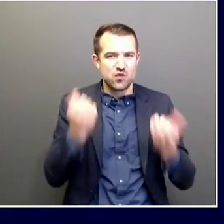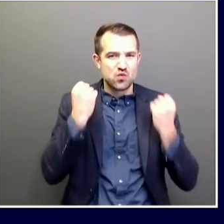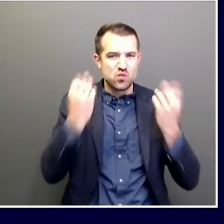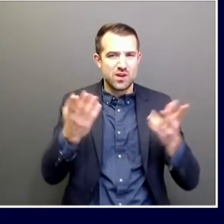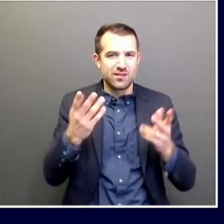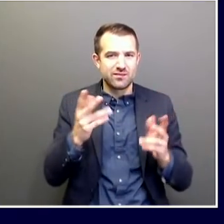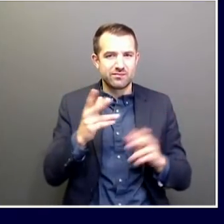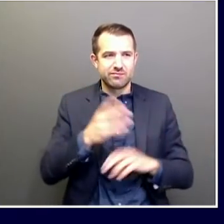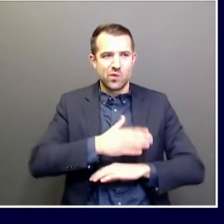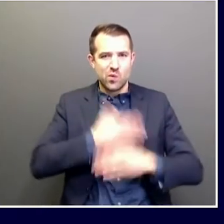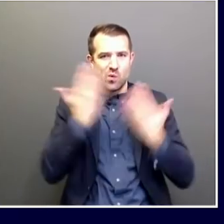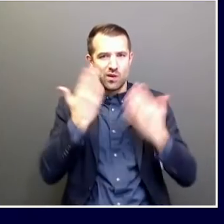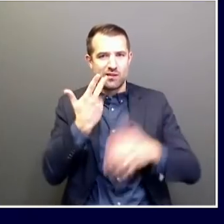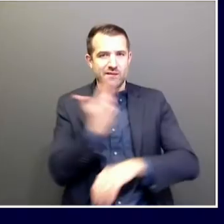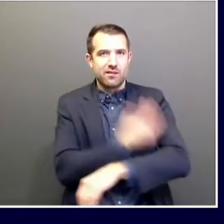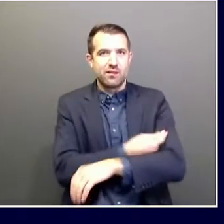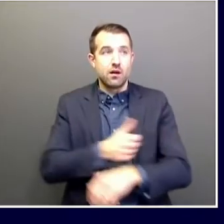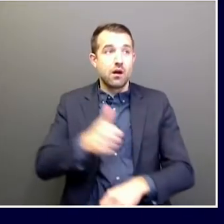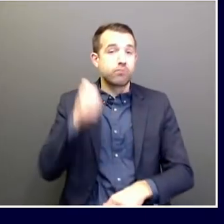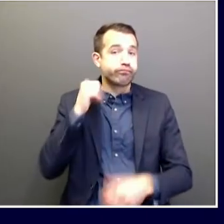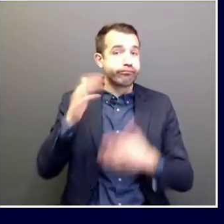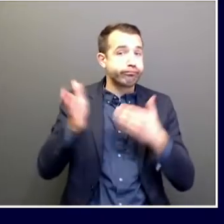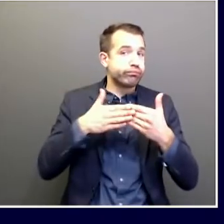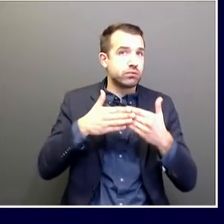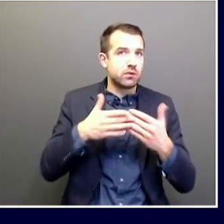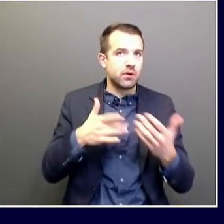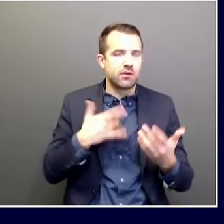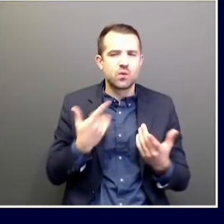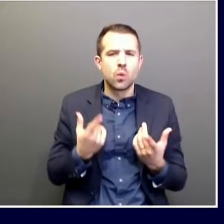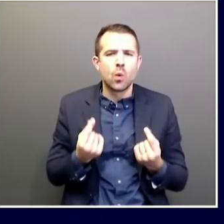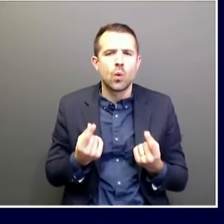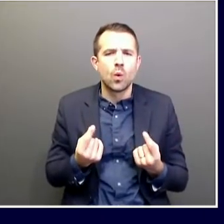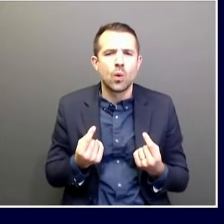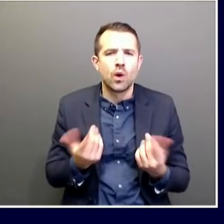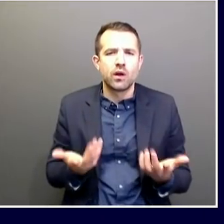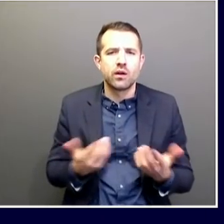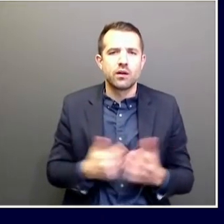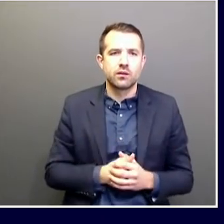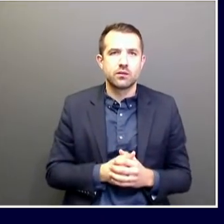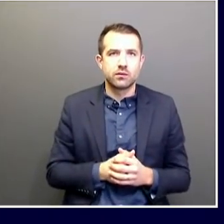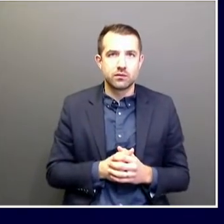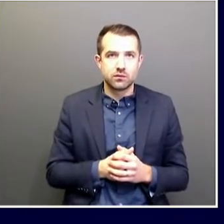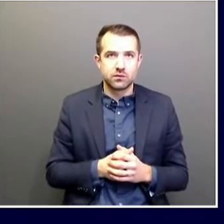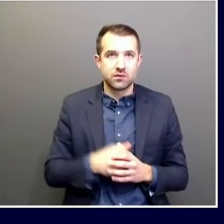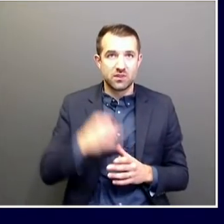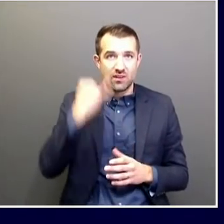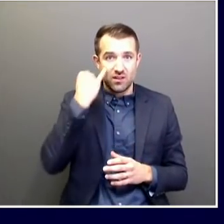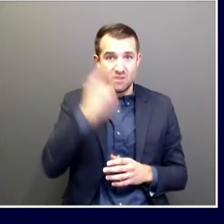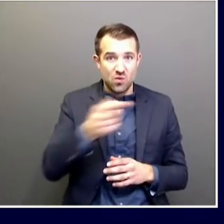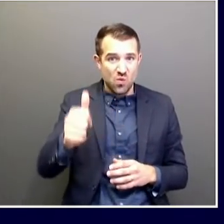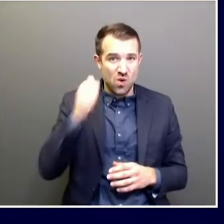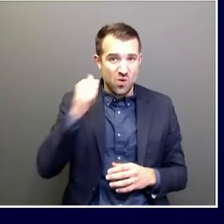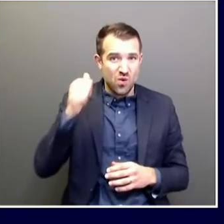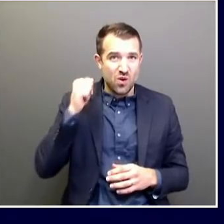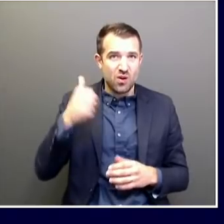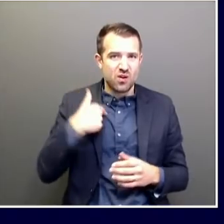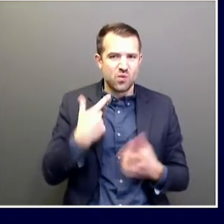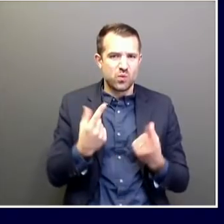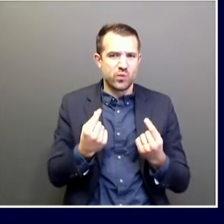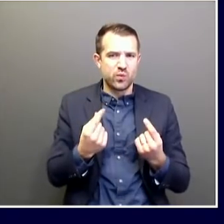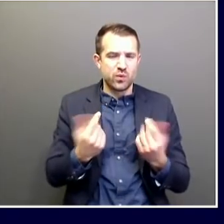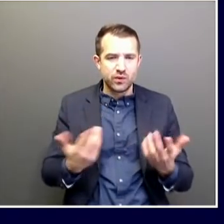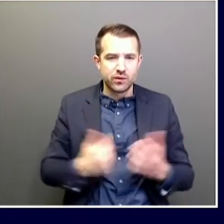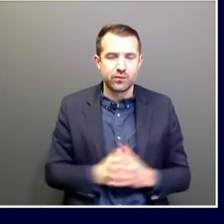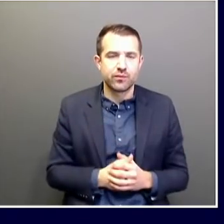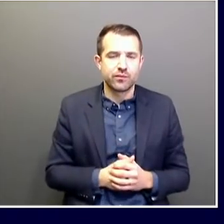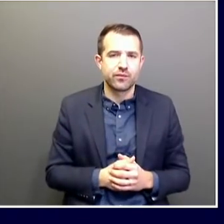If we're never able to kind of solve this holdout question, where do we go from here? Sure.